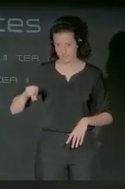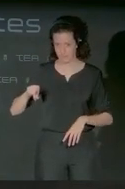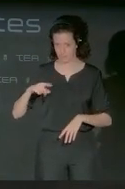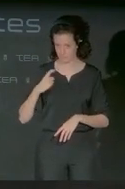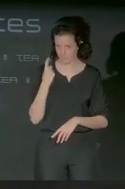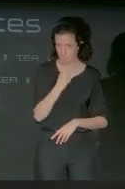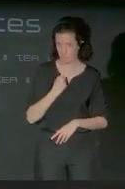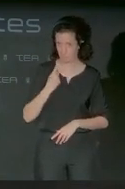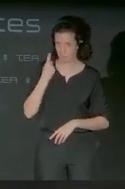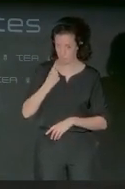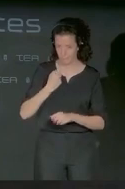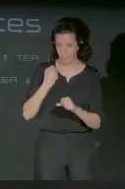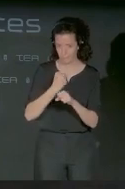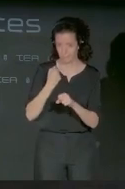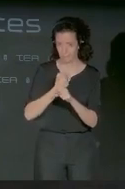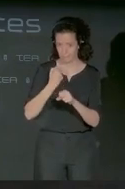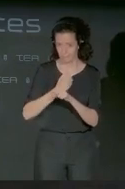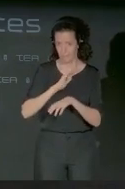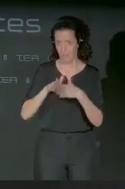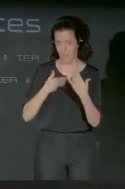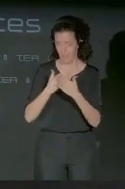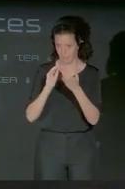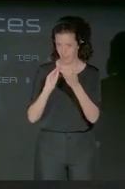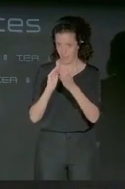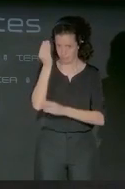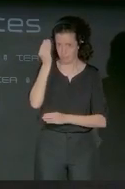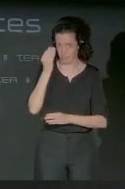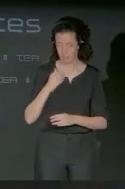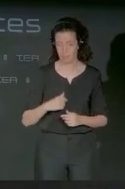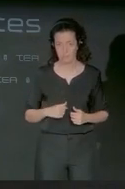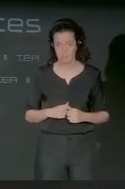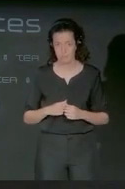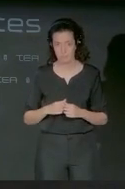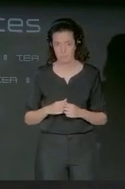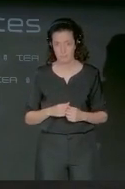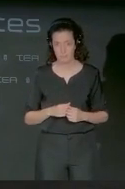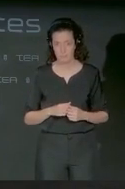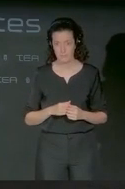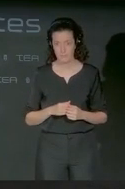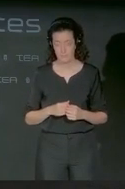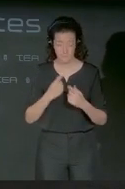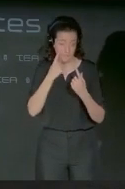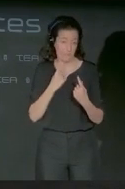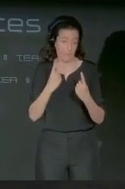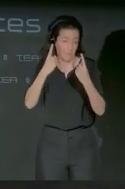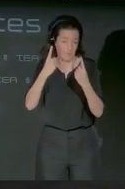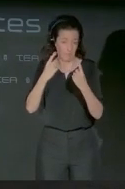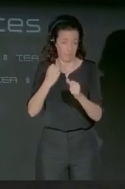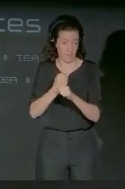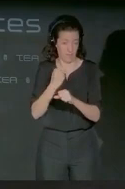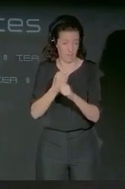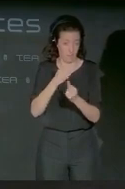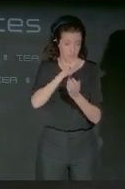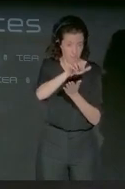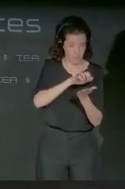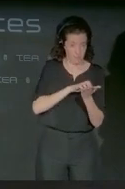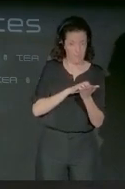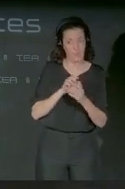that. Thanks also to the support of the European Parliament, and it has been precisely